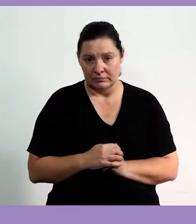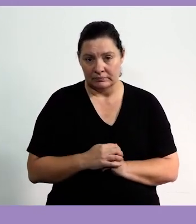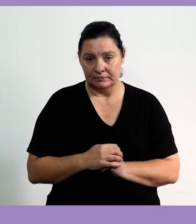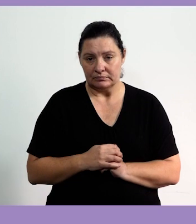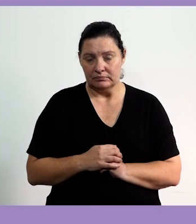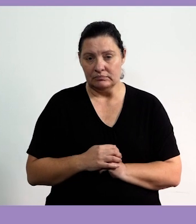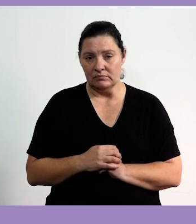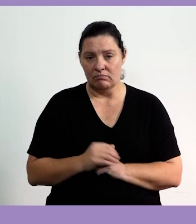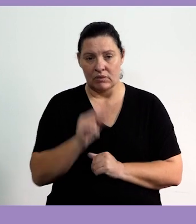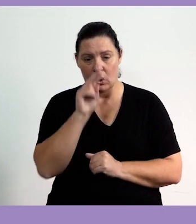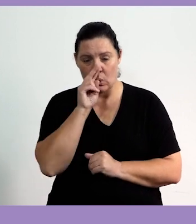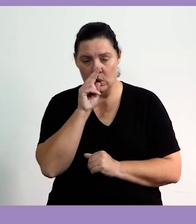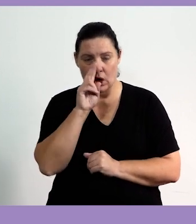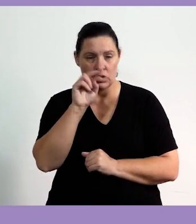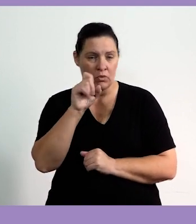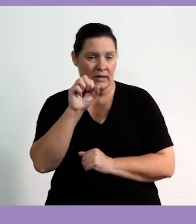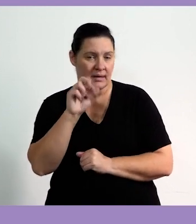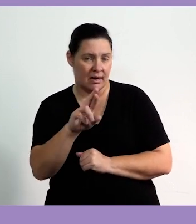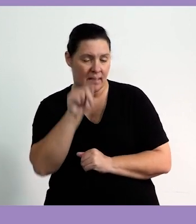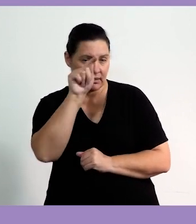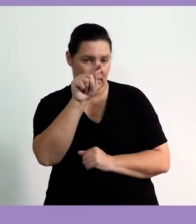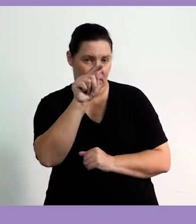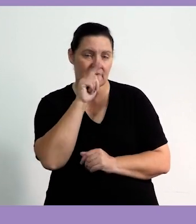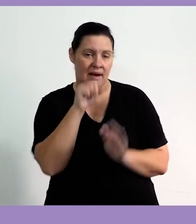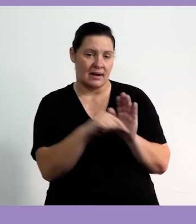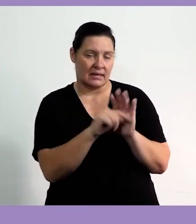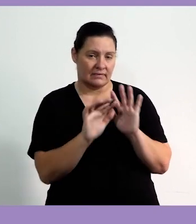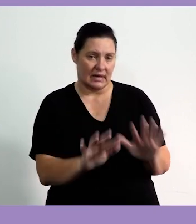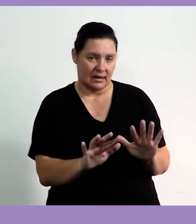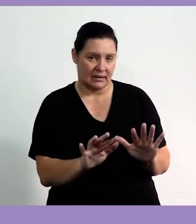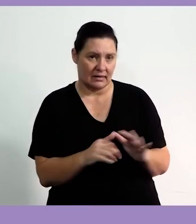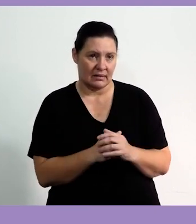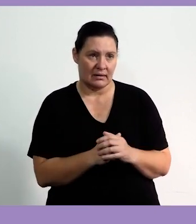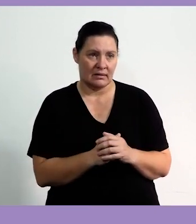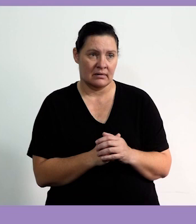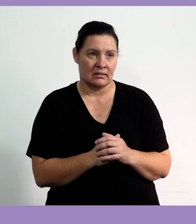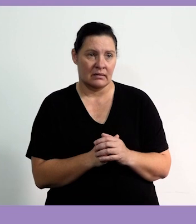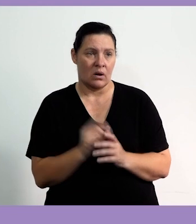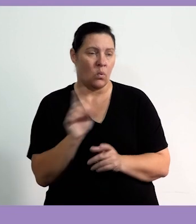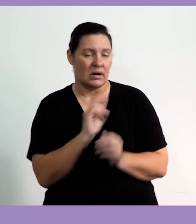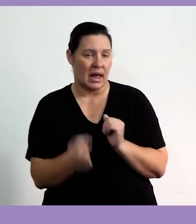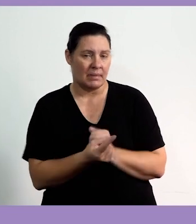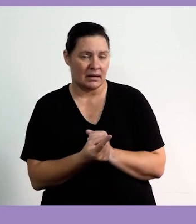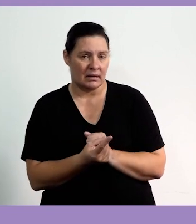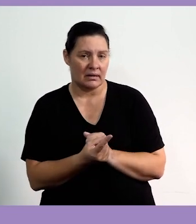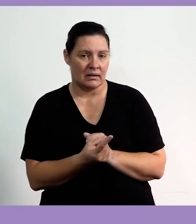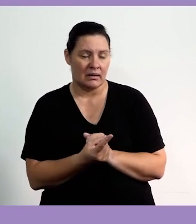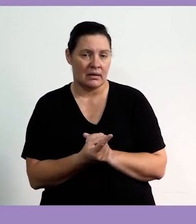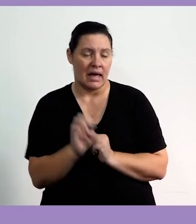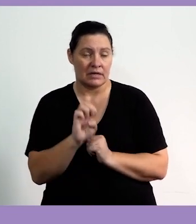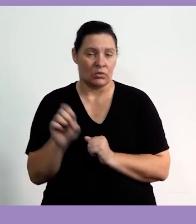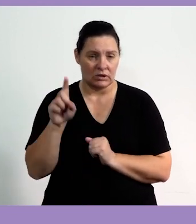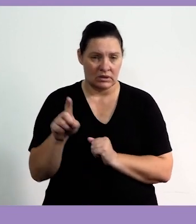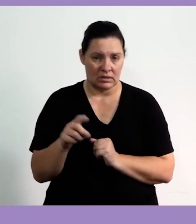4. When we're looking at the numerator, we are going to say negative 10, and what's going to happen to